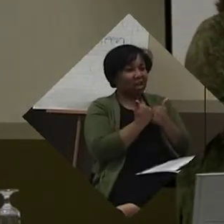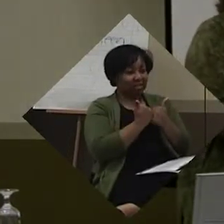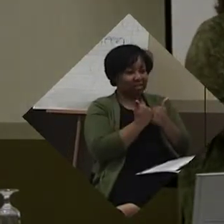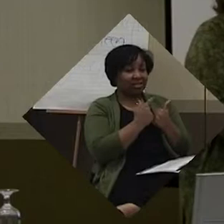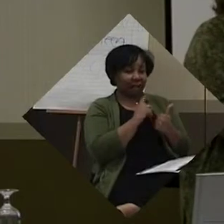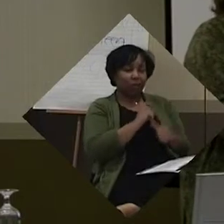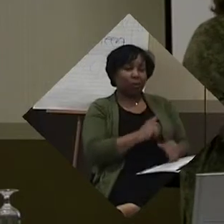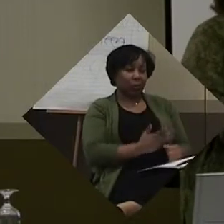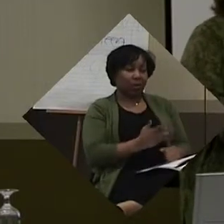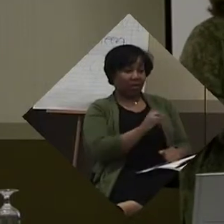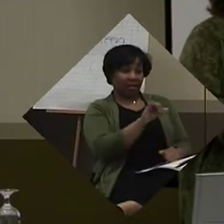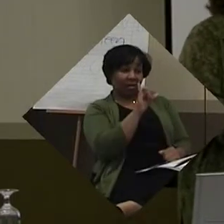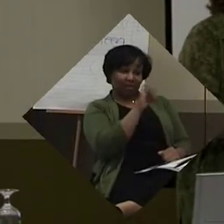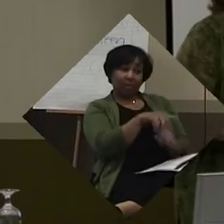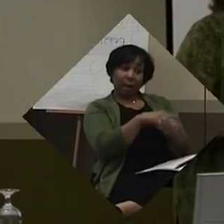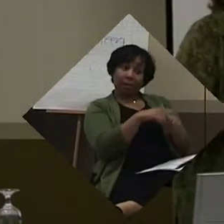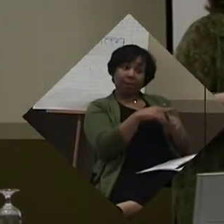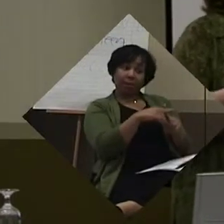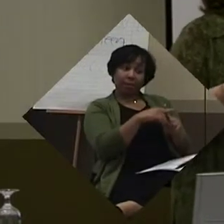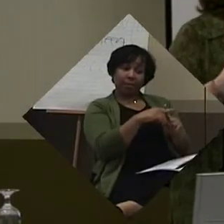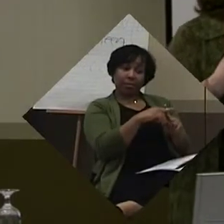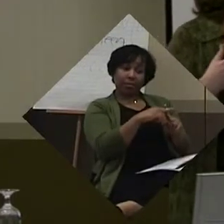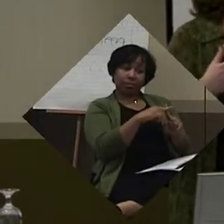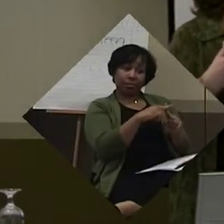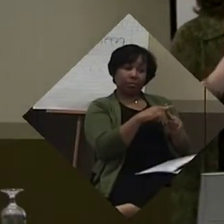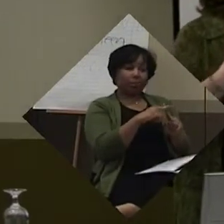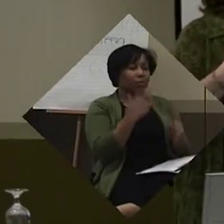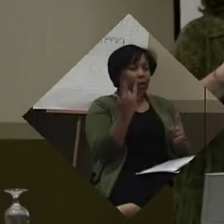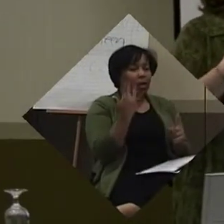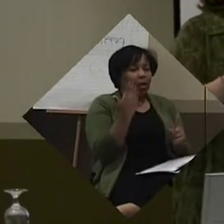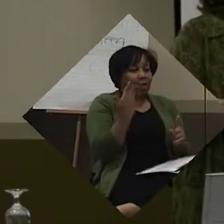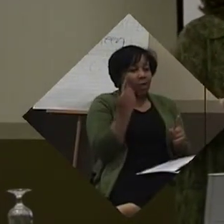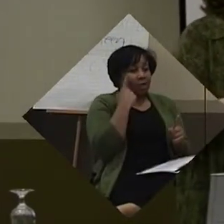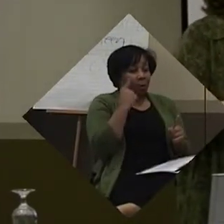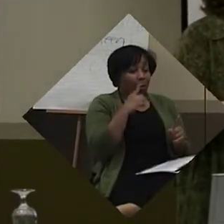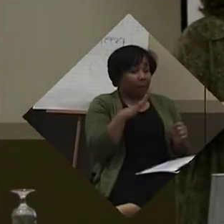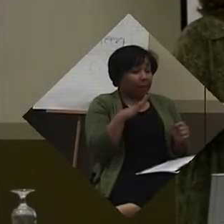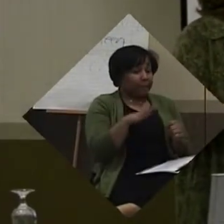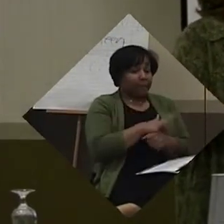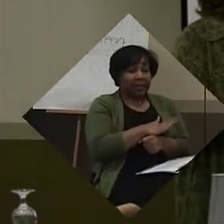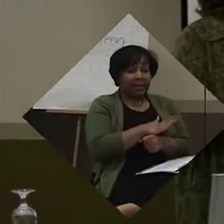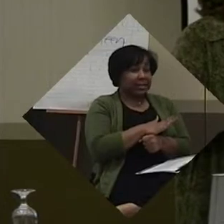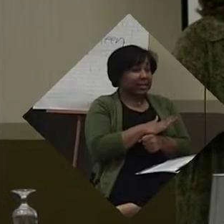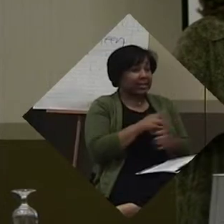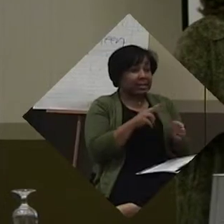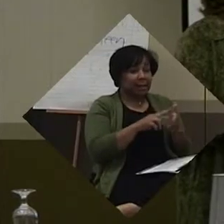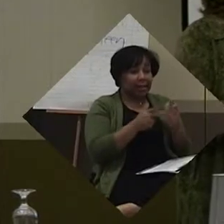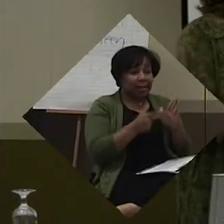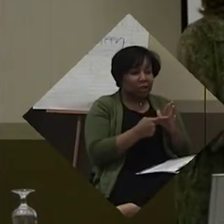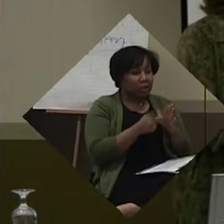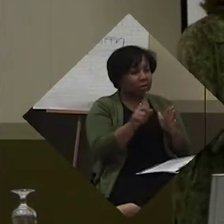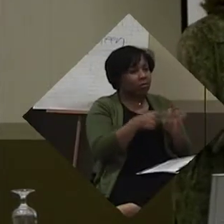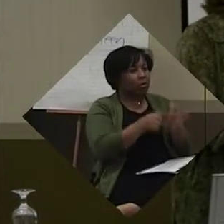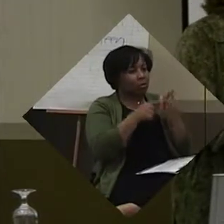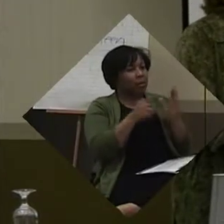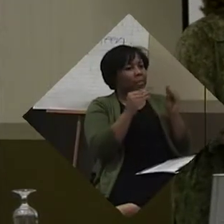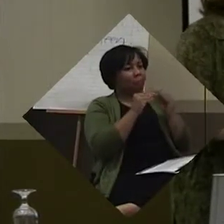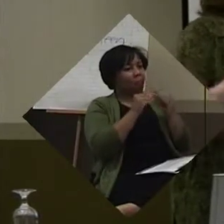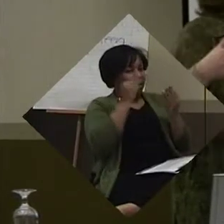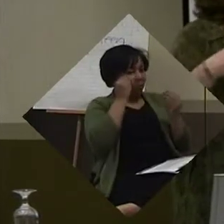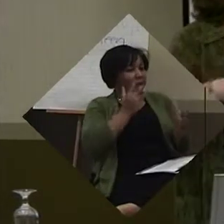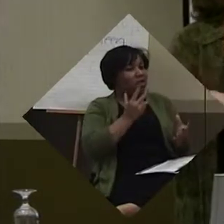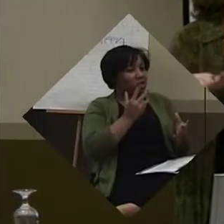Absolutely. And that's positive, because in order to get the complete definition, you do need more